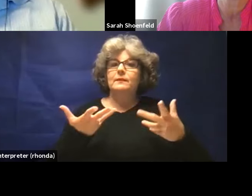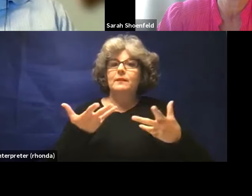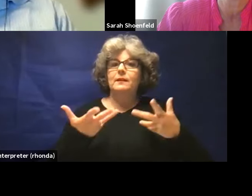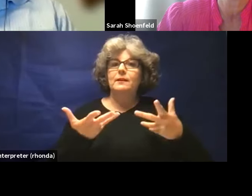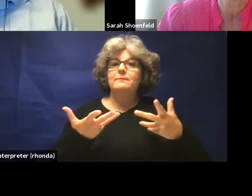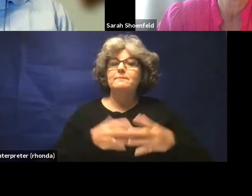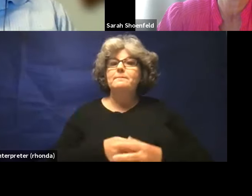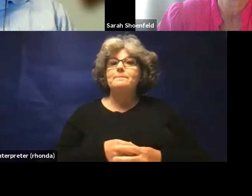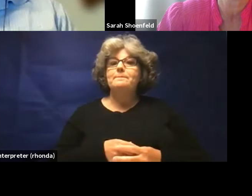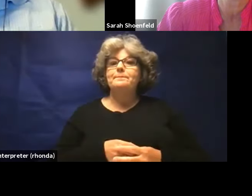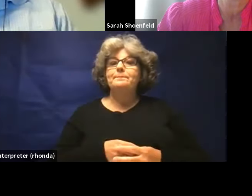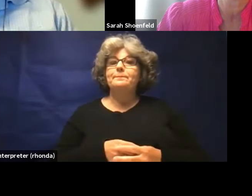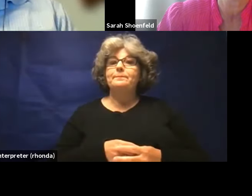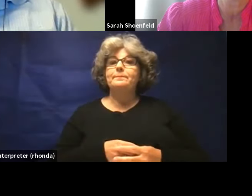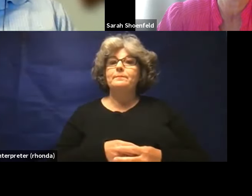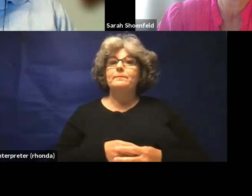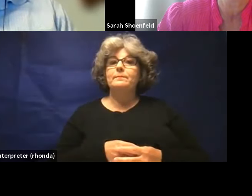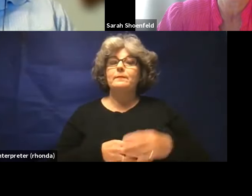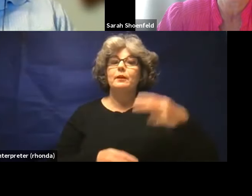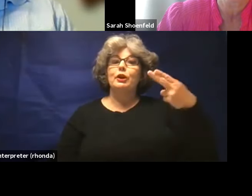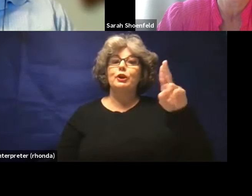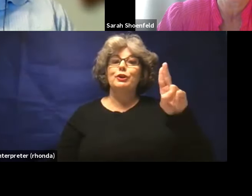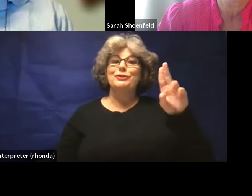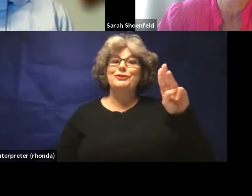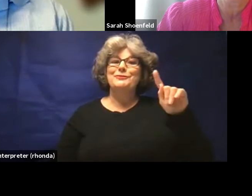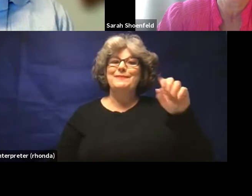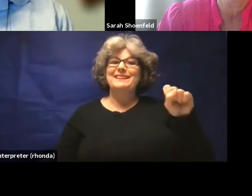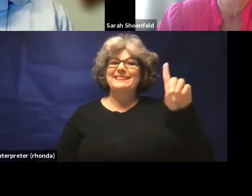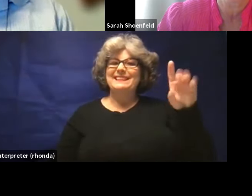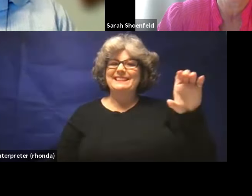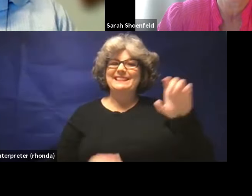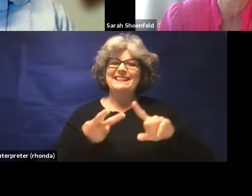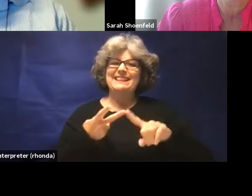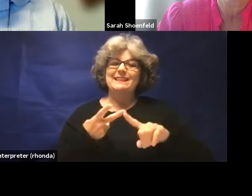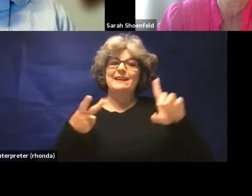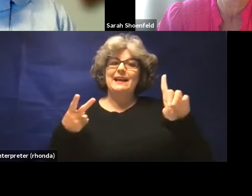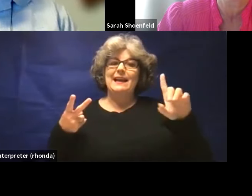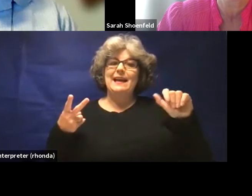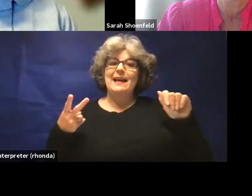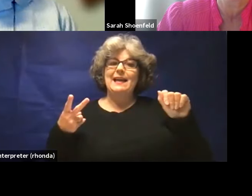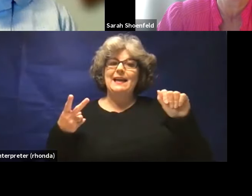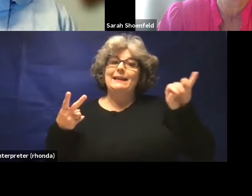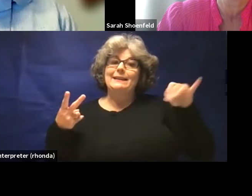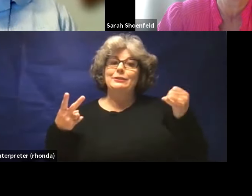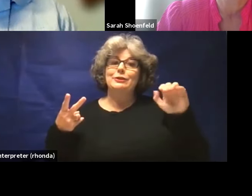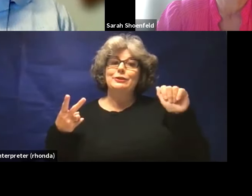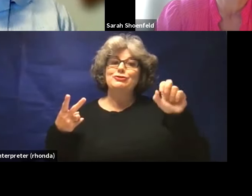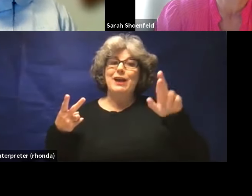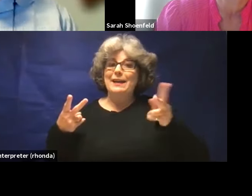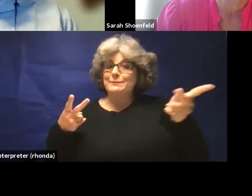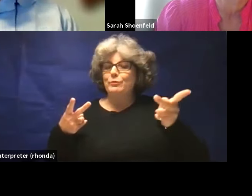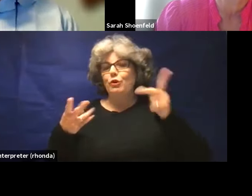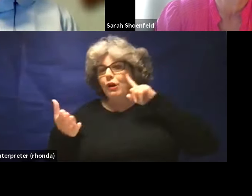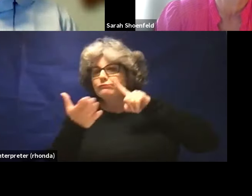I would say Humanities DC and maybe Jasper can even, I mean, there's a great resource for